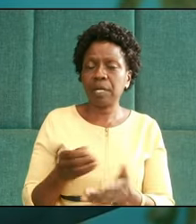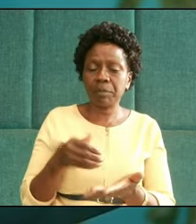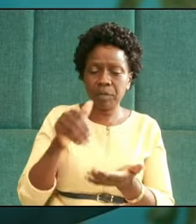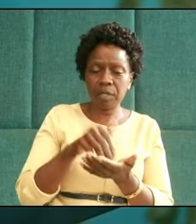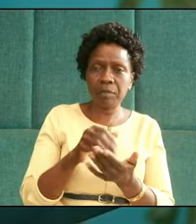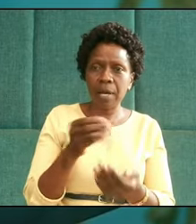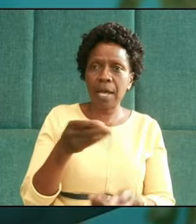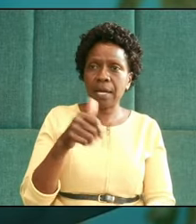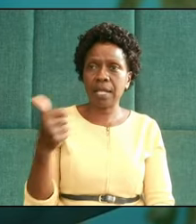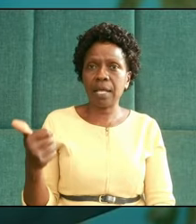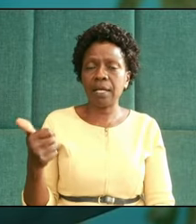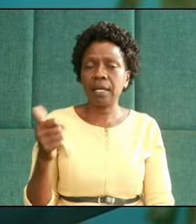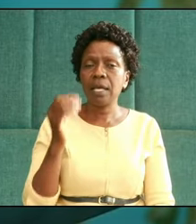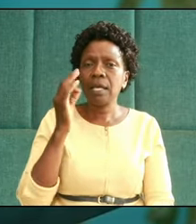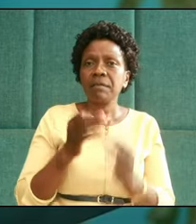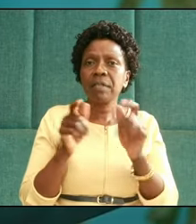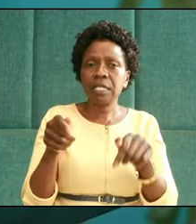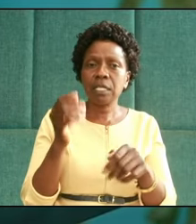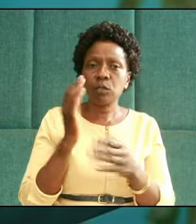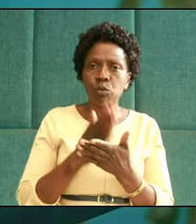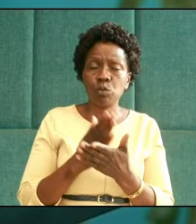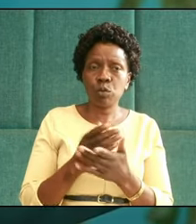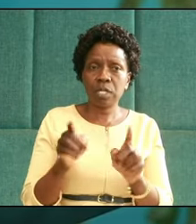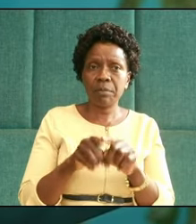If this is true, as they are telling us,